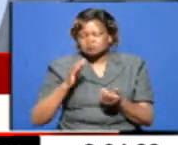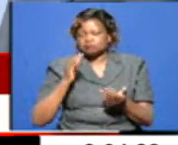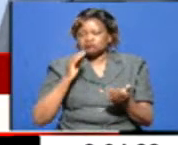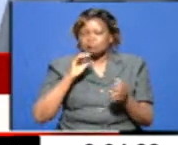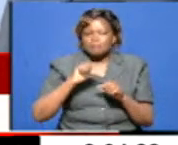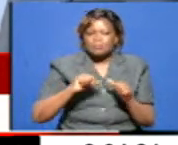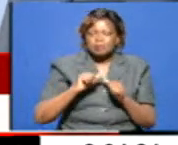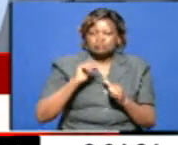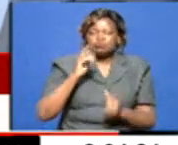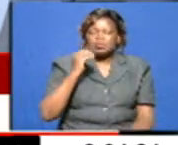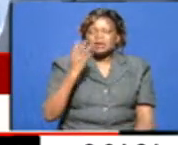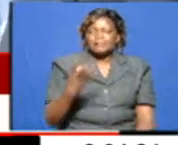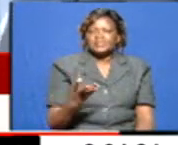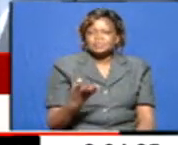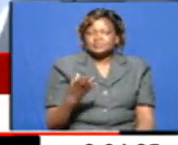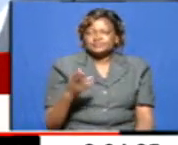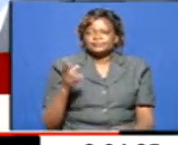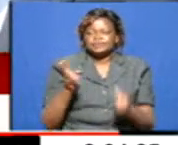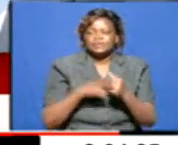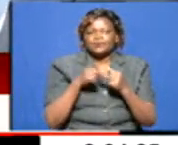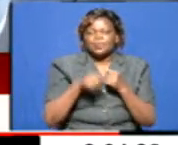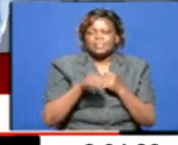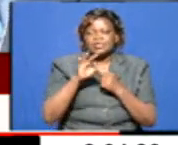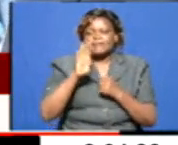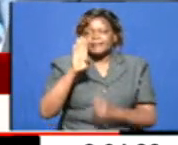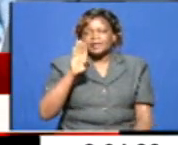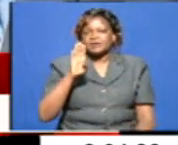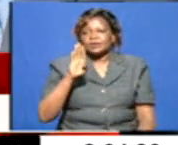Kenya shillings 7.3 billion.